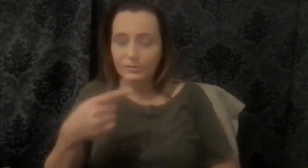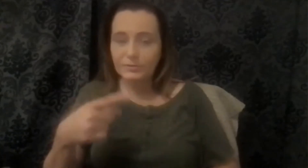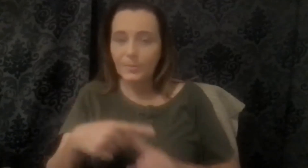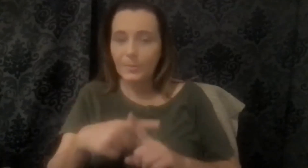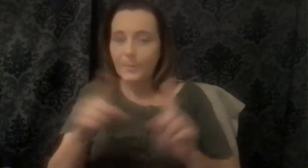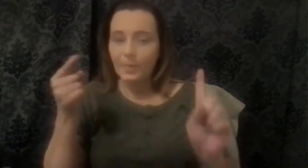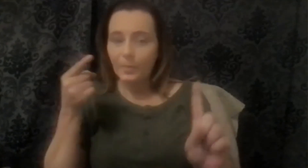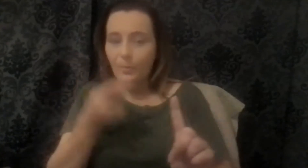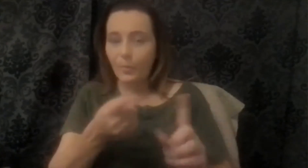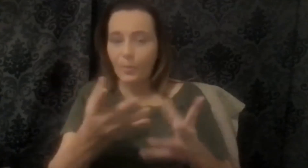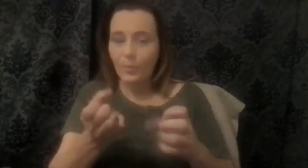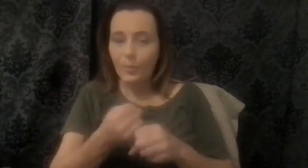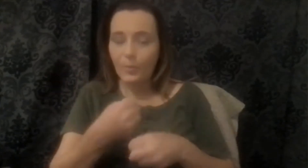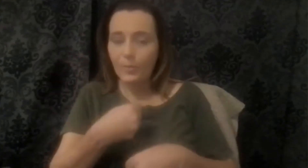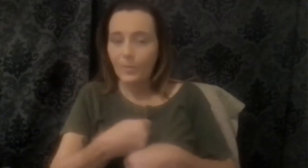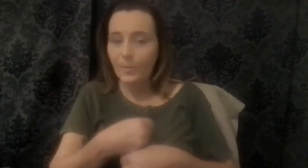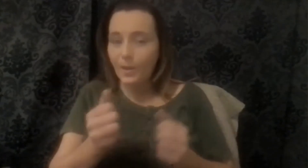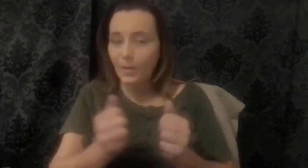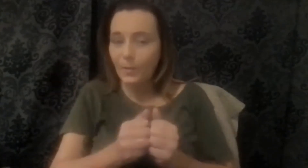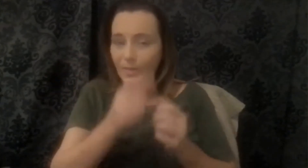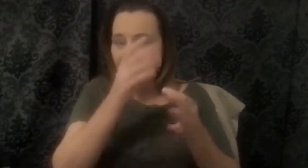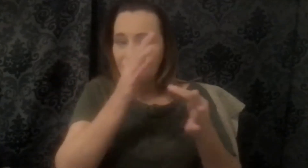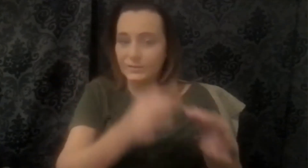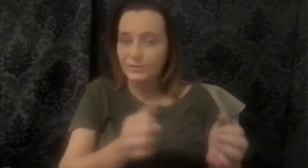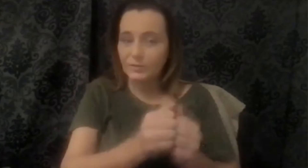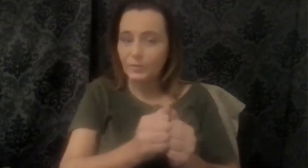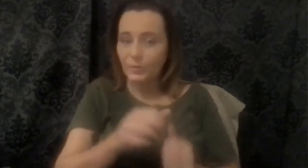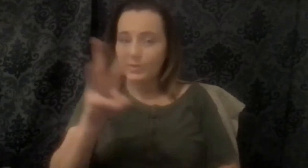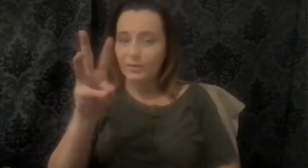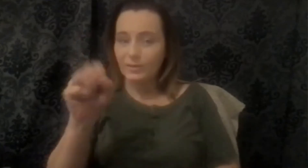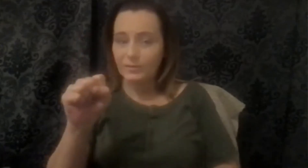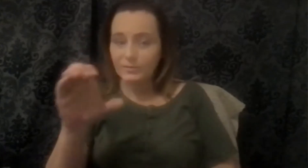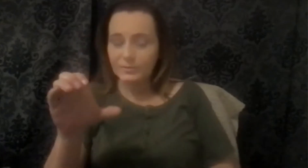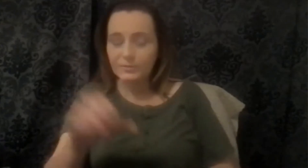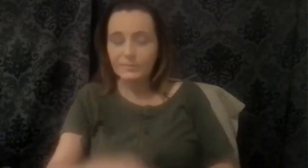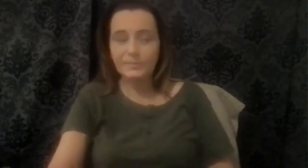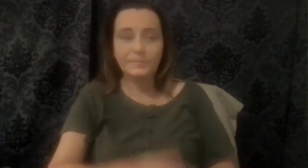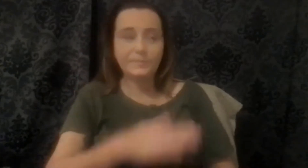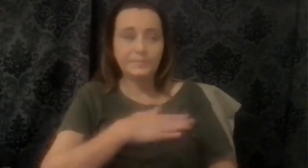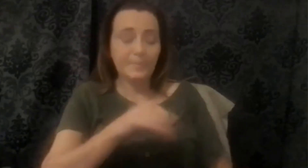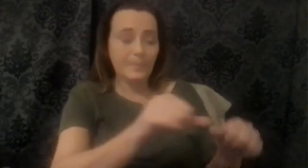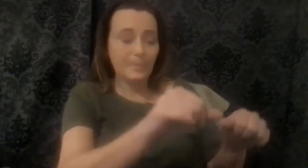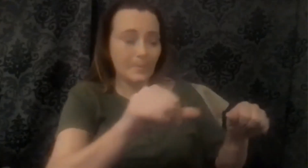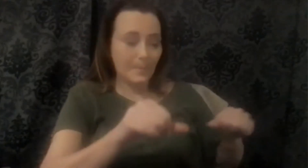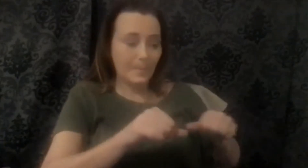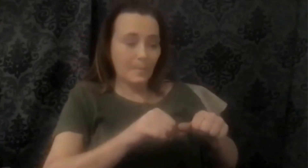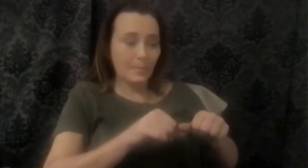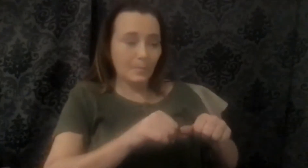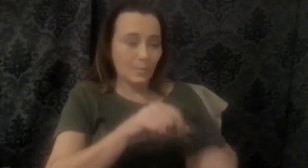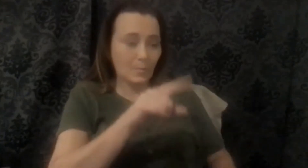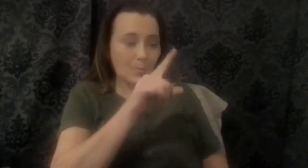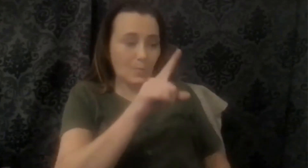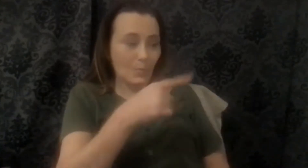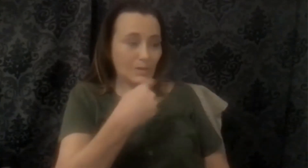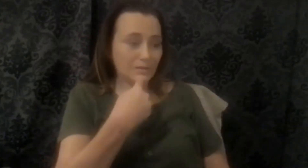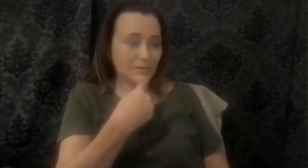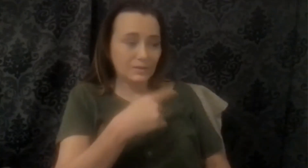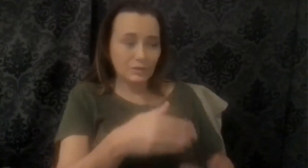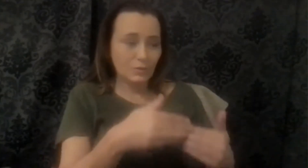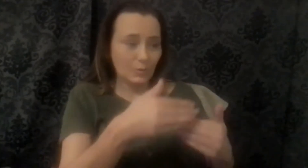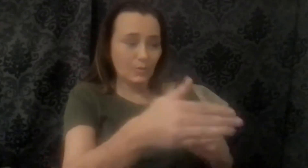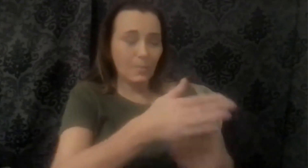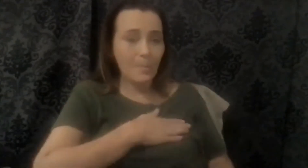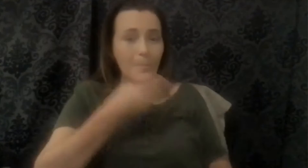with like making the decision with the conference. If I came to my area and area spent money because one group said go do this, my home group would be